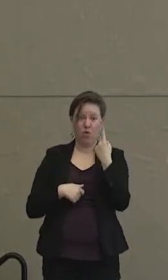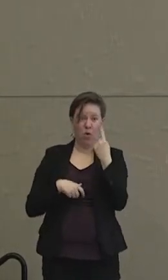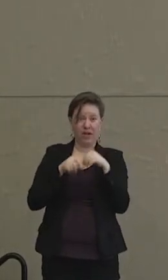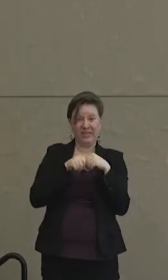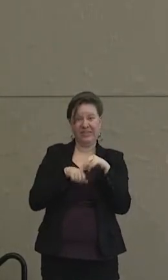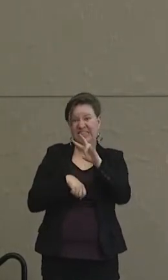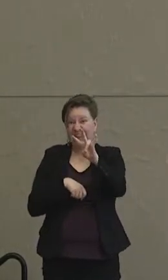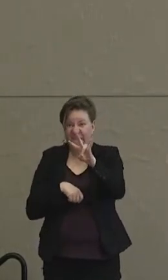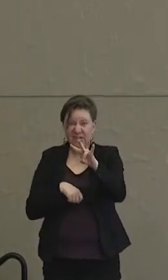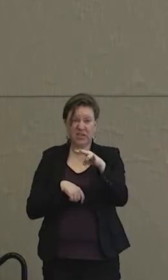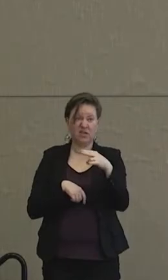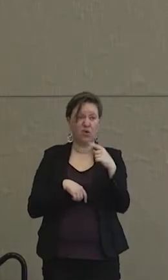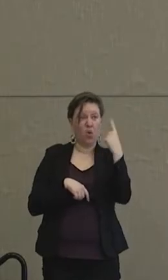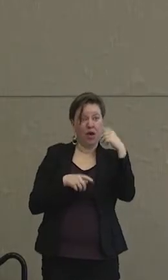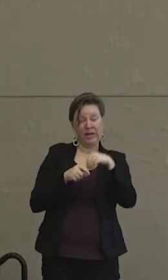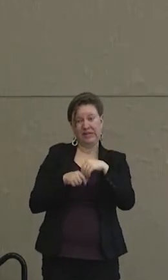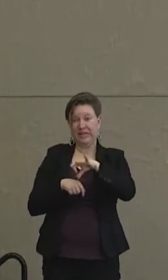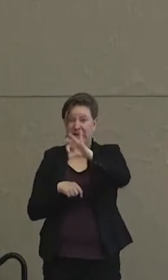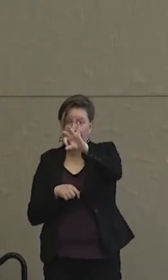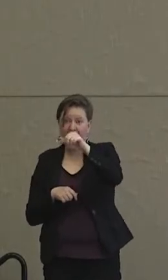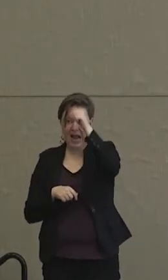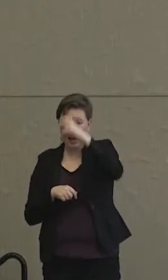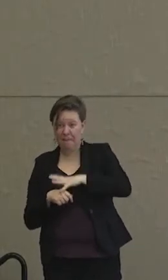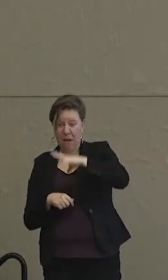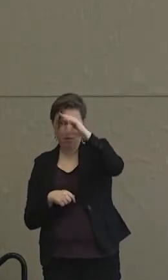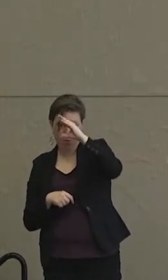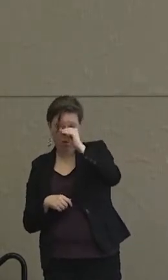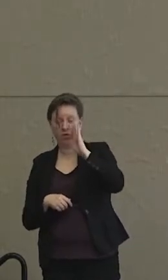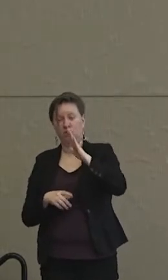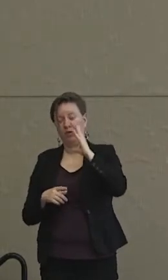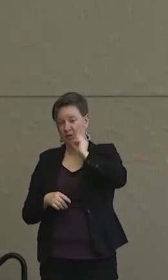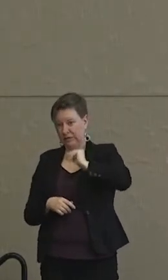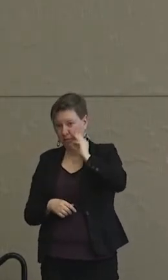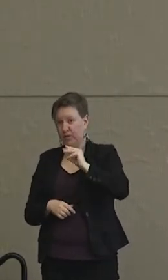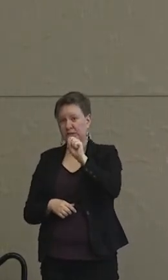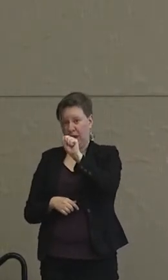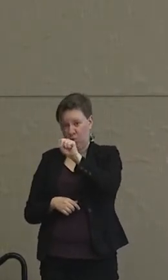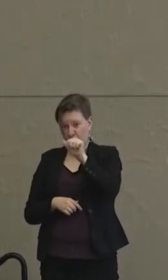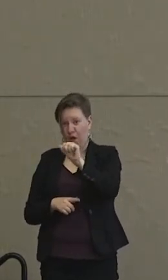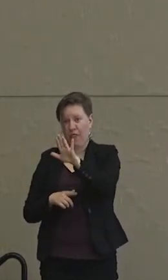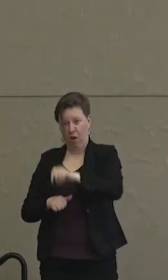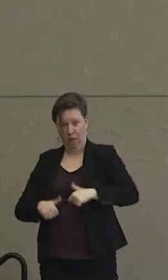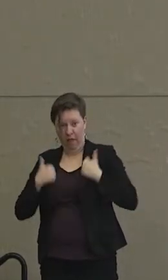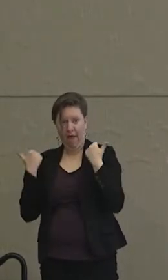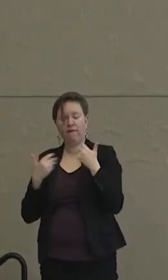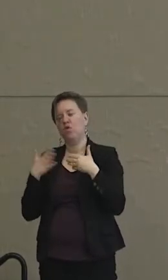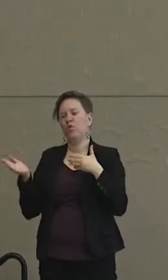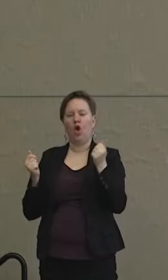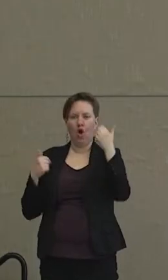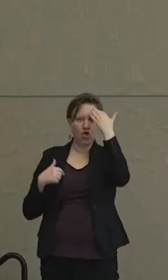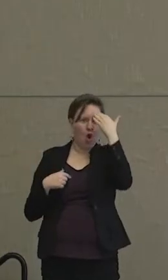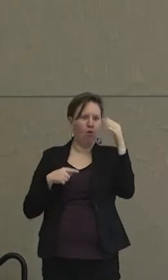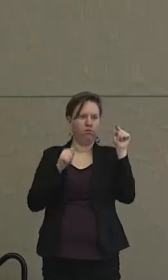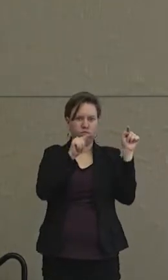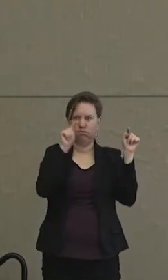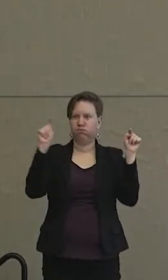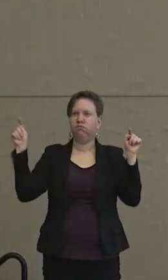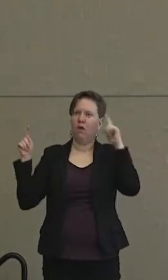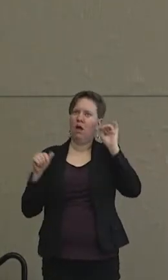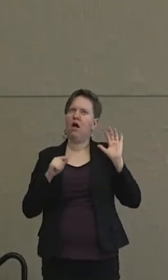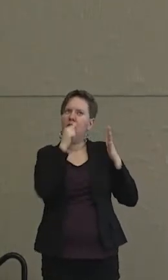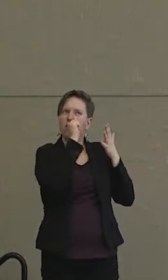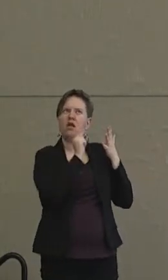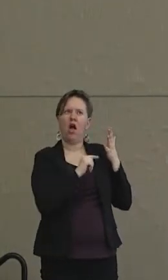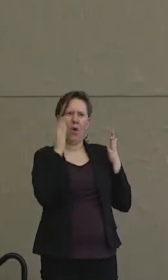in nine men and boys are going to experience sexual assault in their lifetime. We all know people who've been sexually